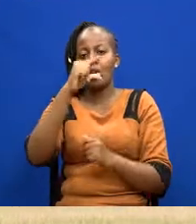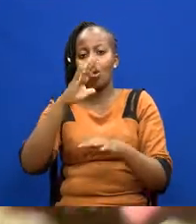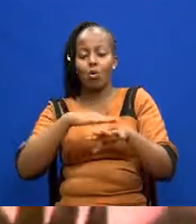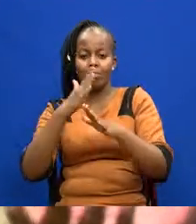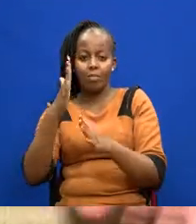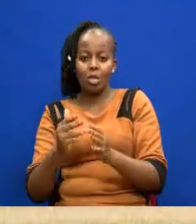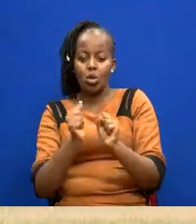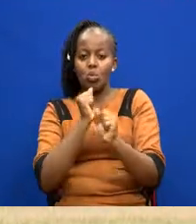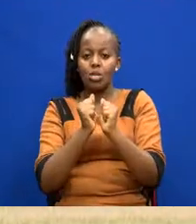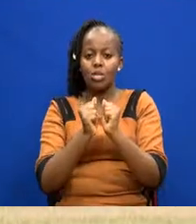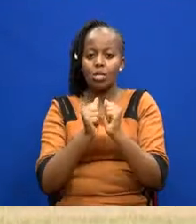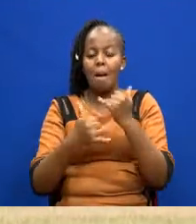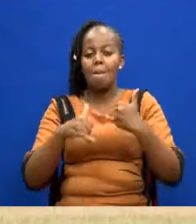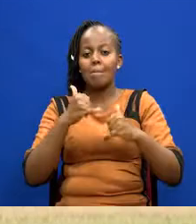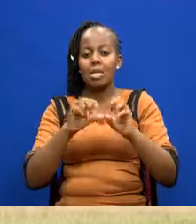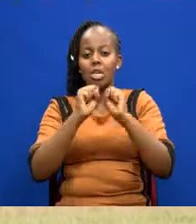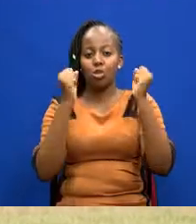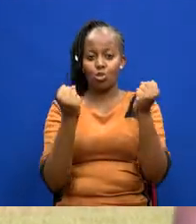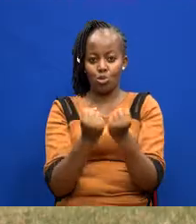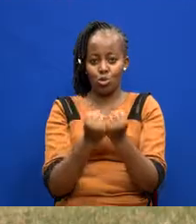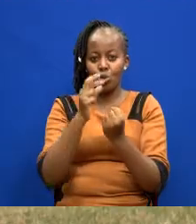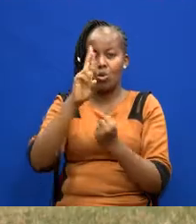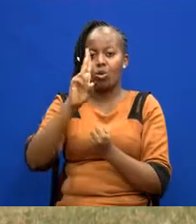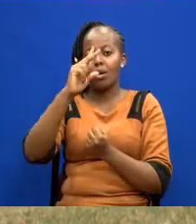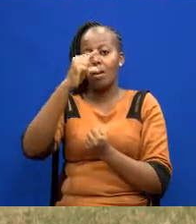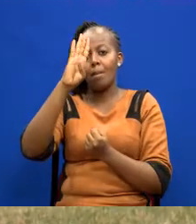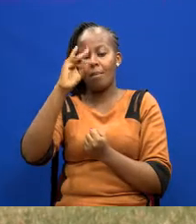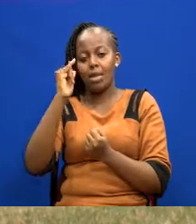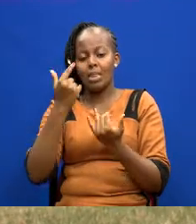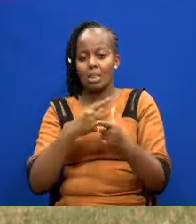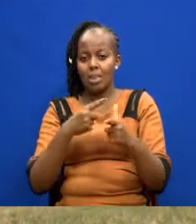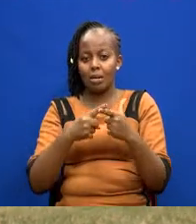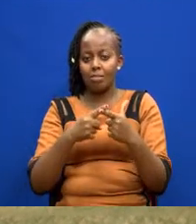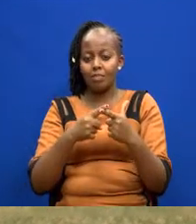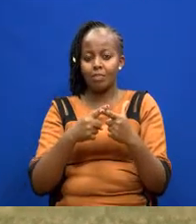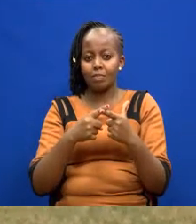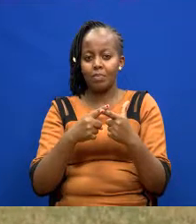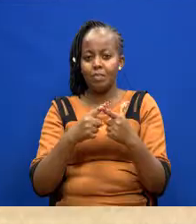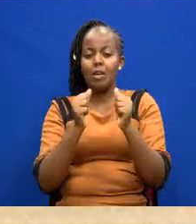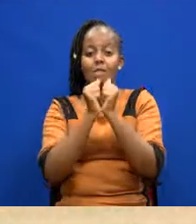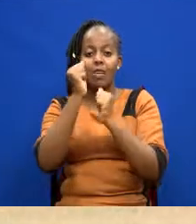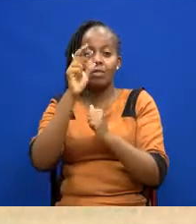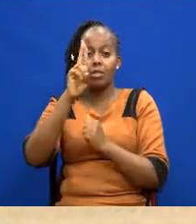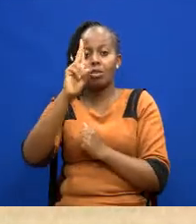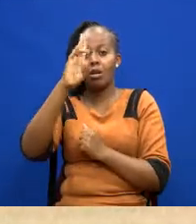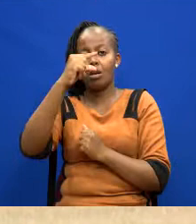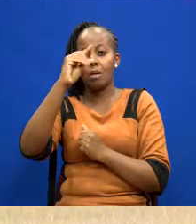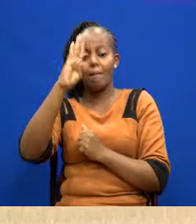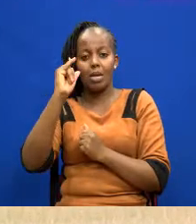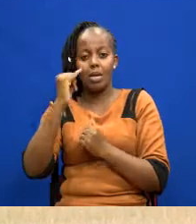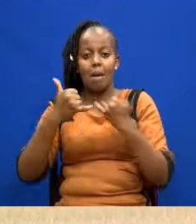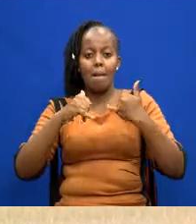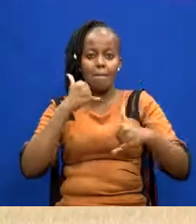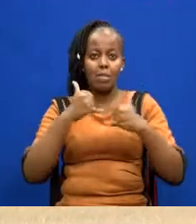which is mostly played as a social rugby game. Contact rugby in 15s is played for a